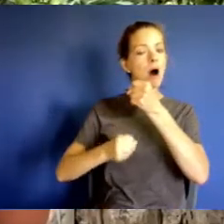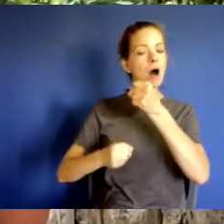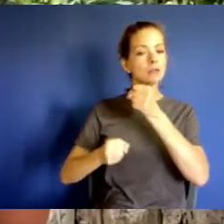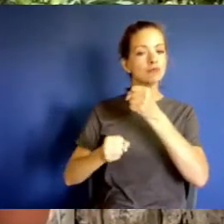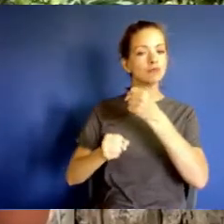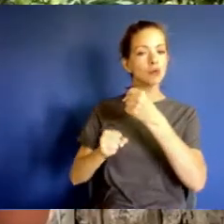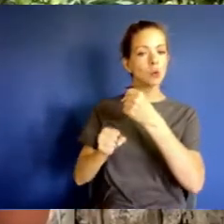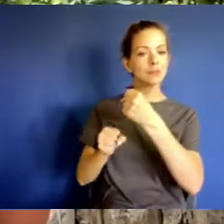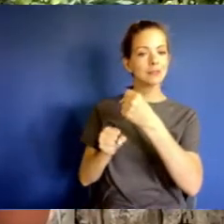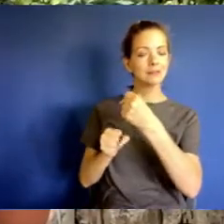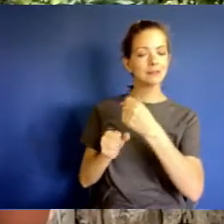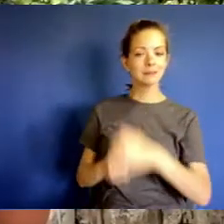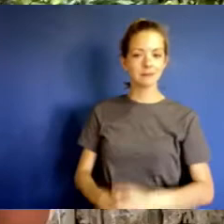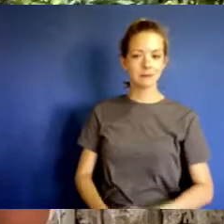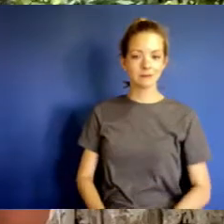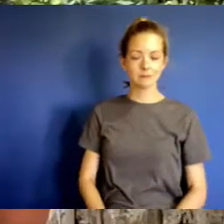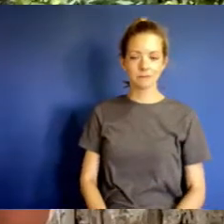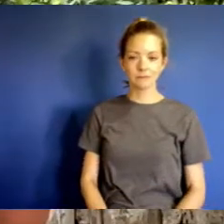the spine.